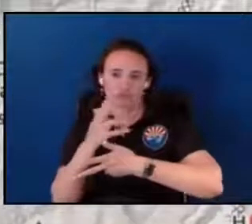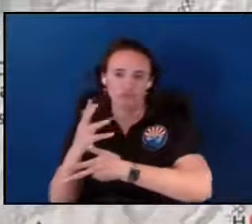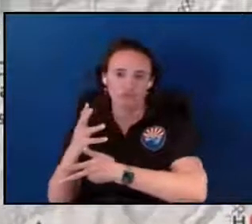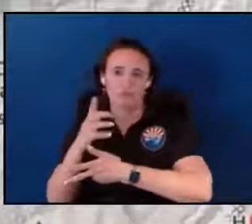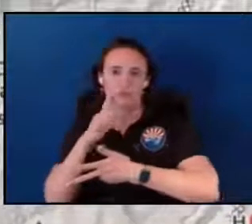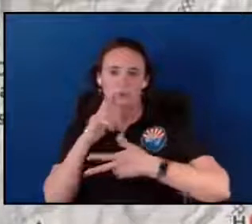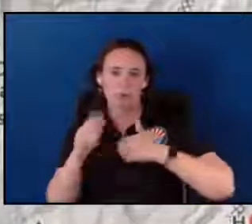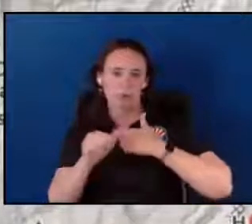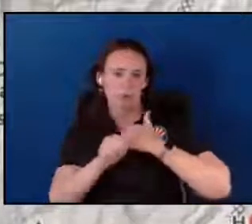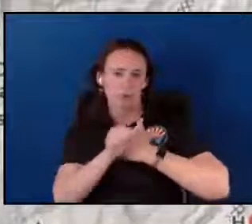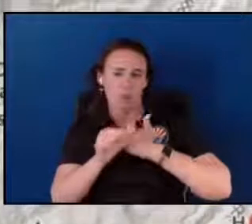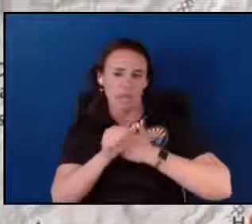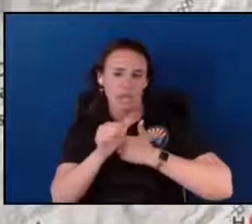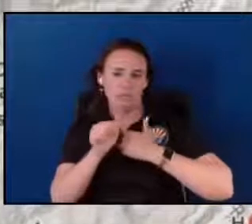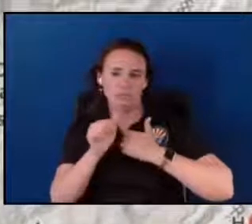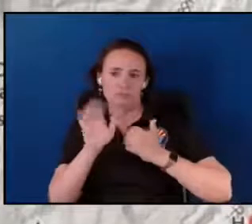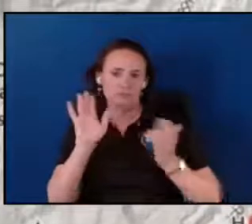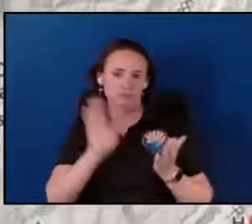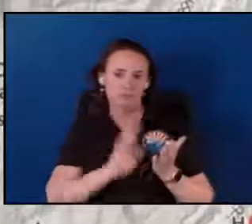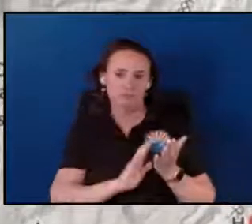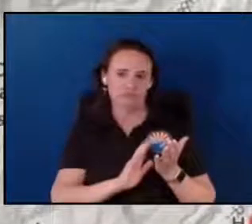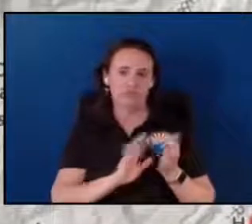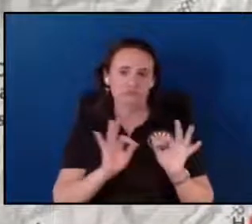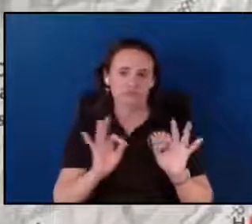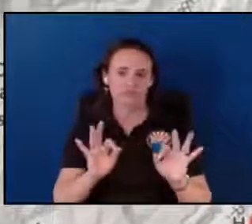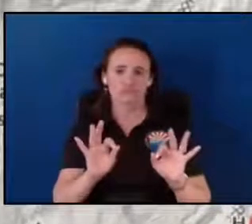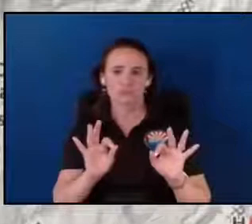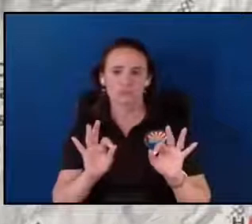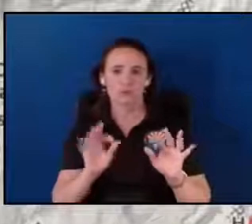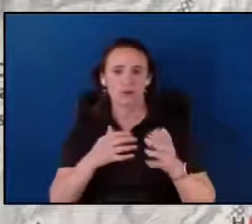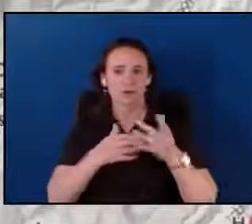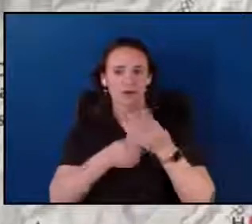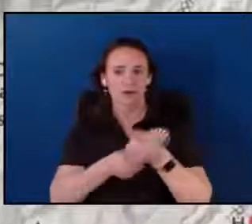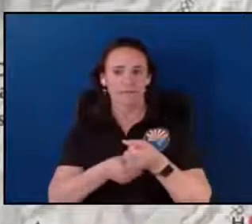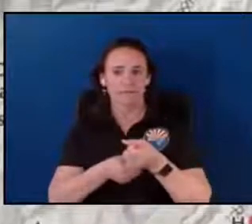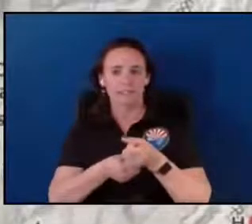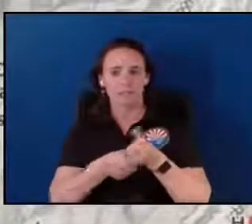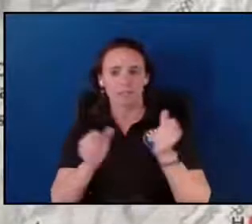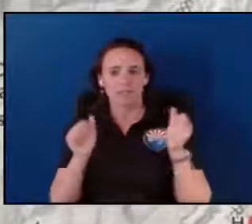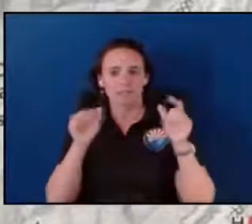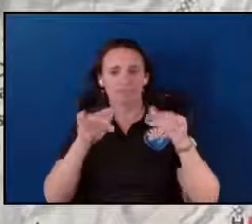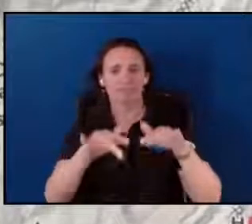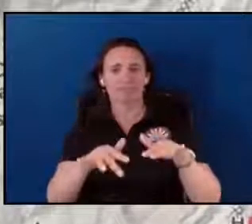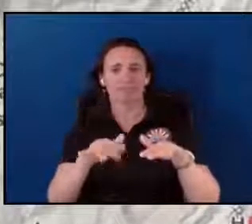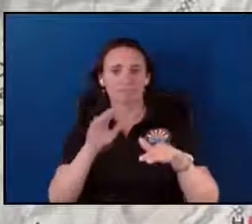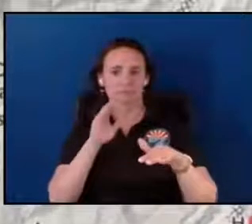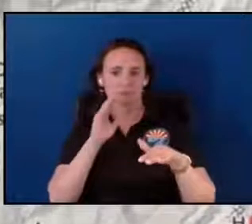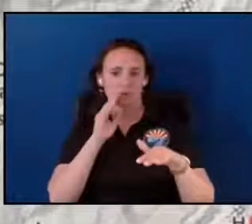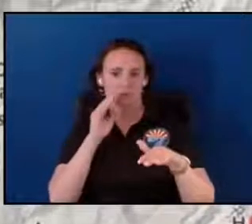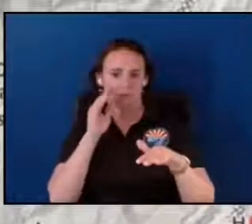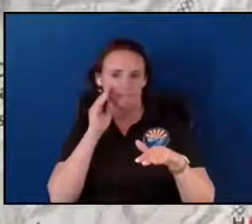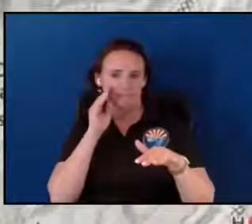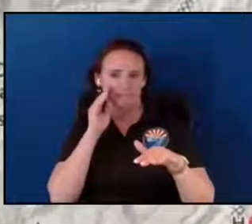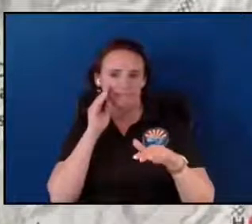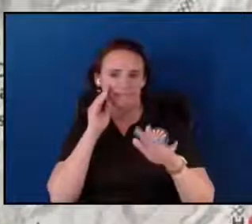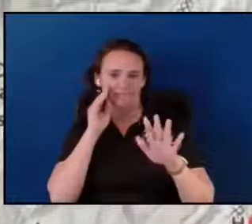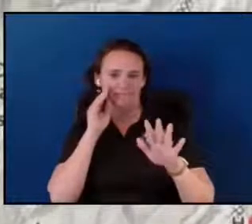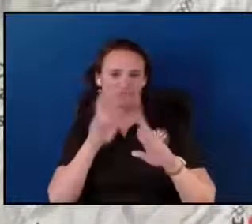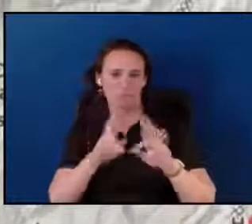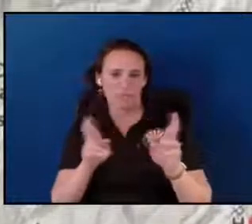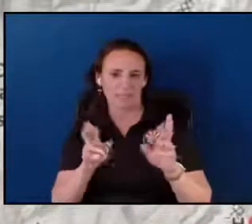communities, and we're confident that the folks can go back to the ready stage.